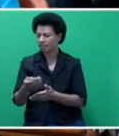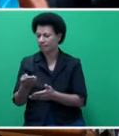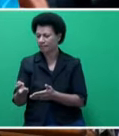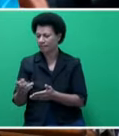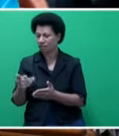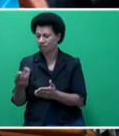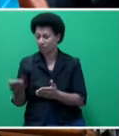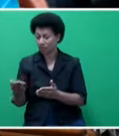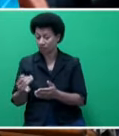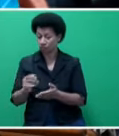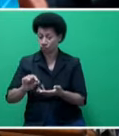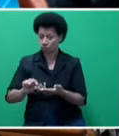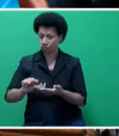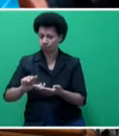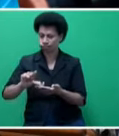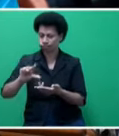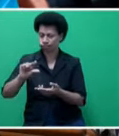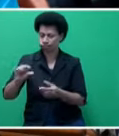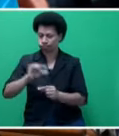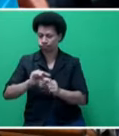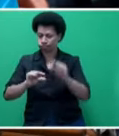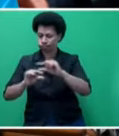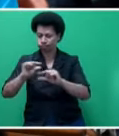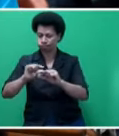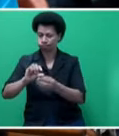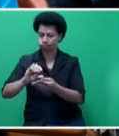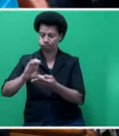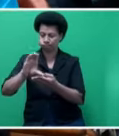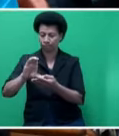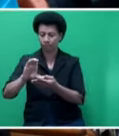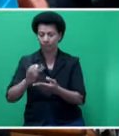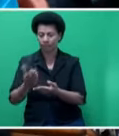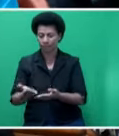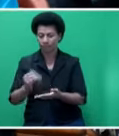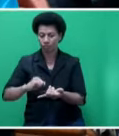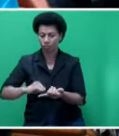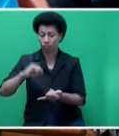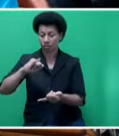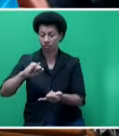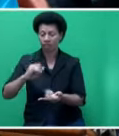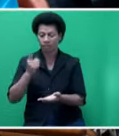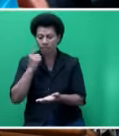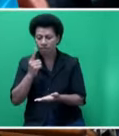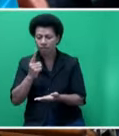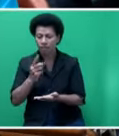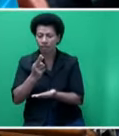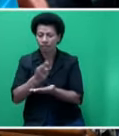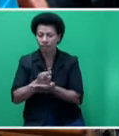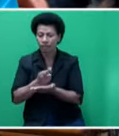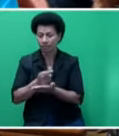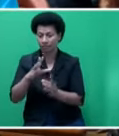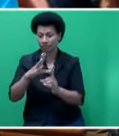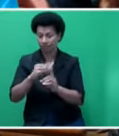but also on interest. Because, Mr. Speaker, I'll just give you an example. I mean, if this is a real example, if somebody